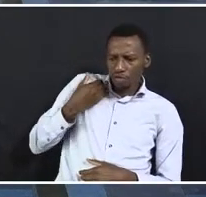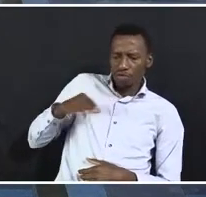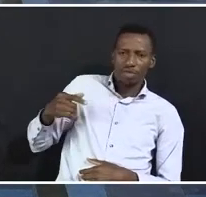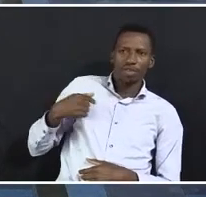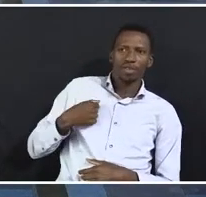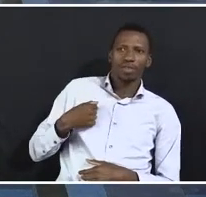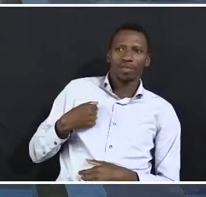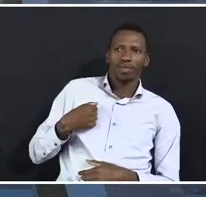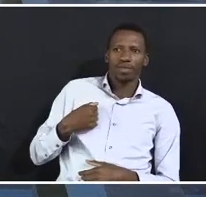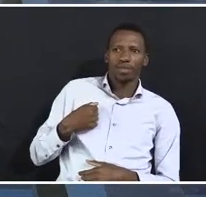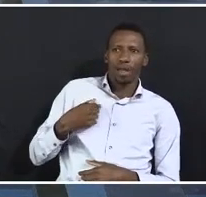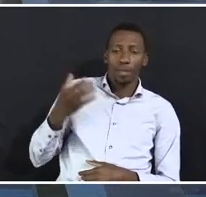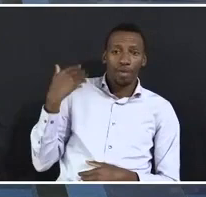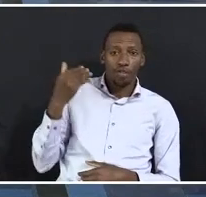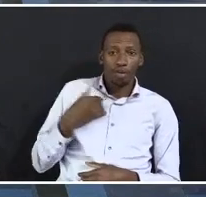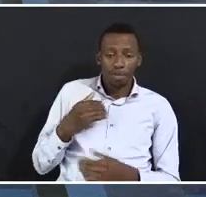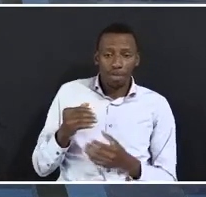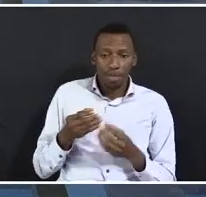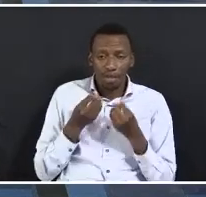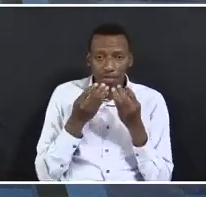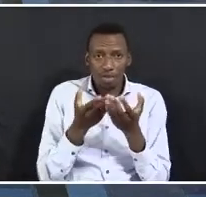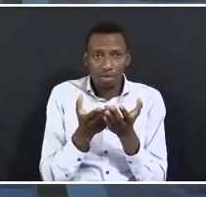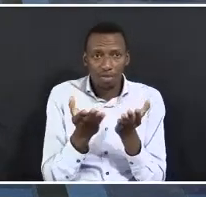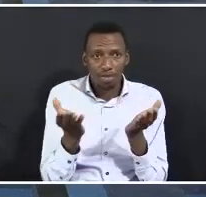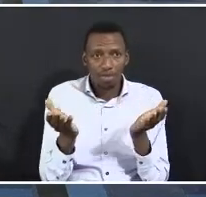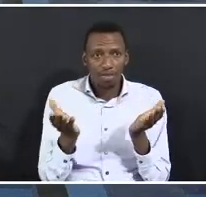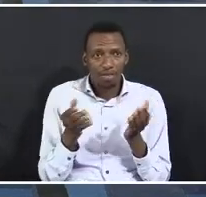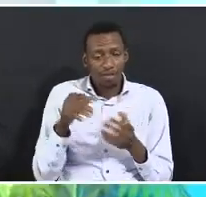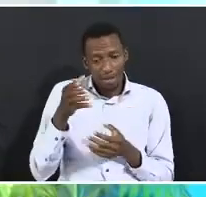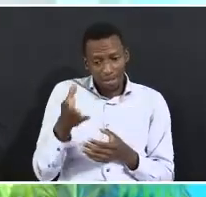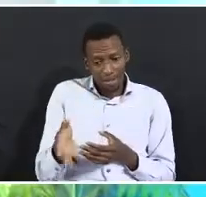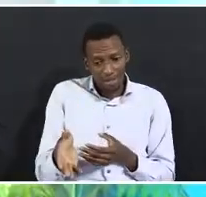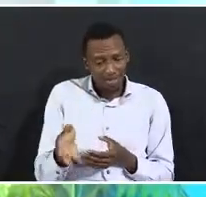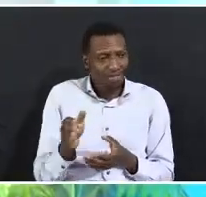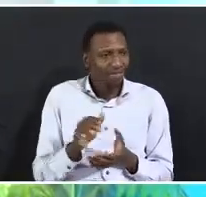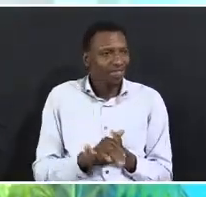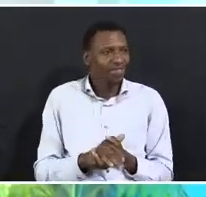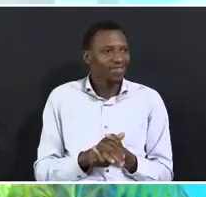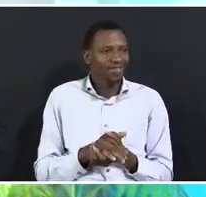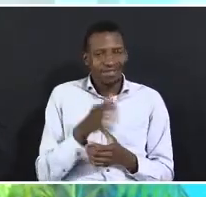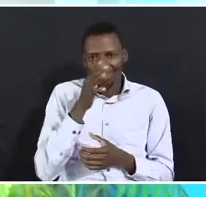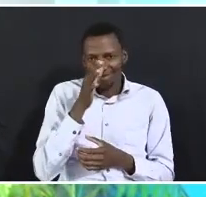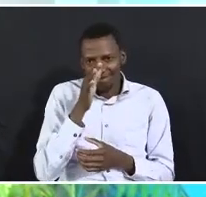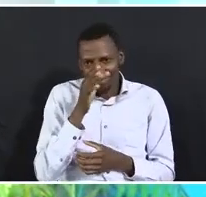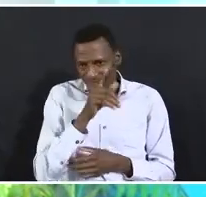Did I share it here? I have shared it here. Don't repeat stories.